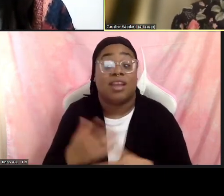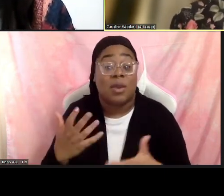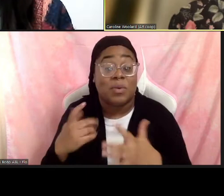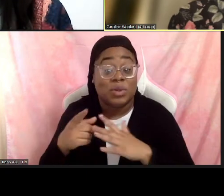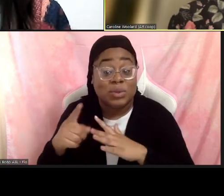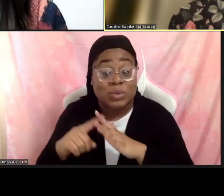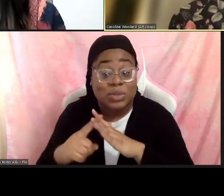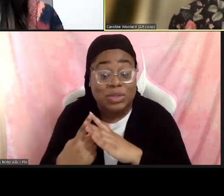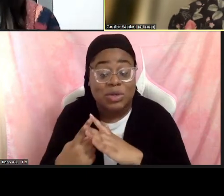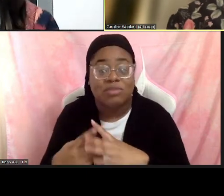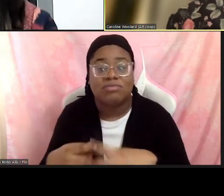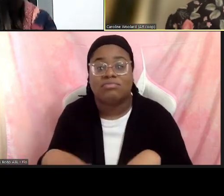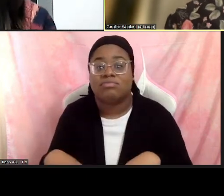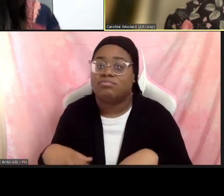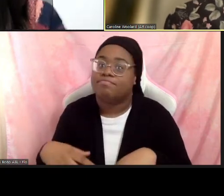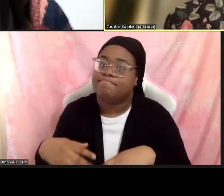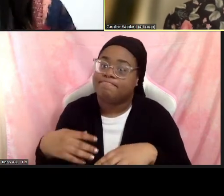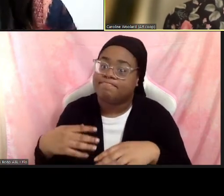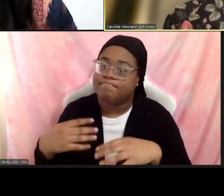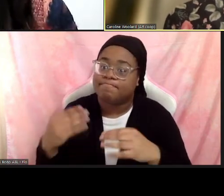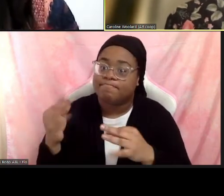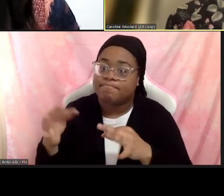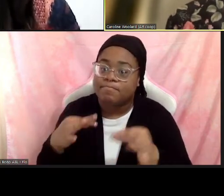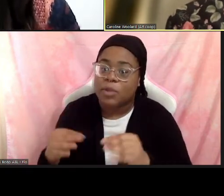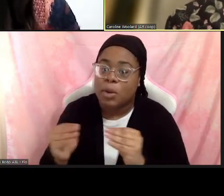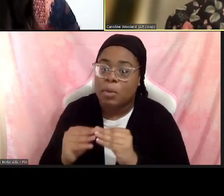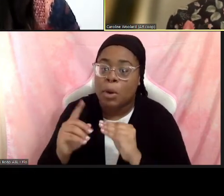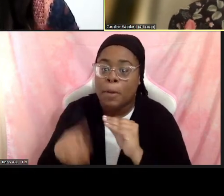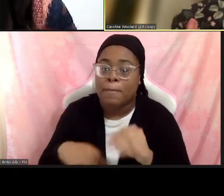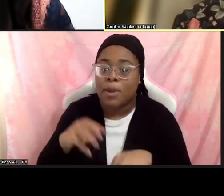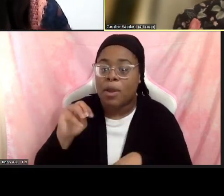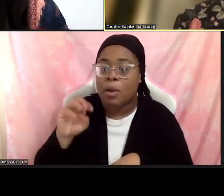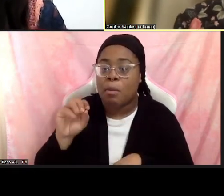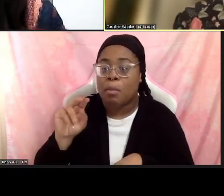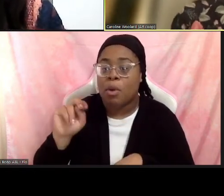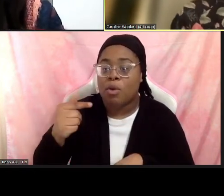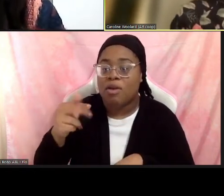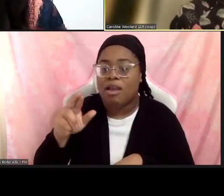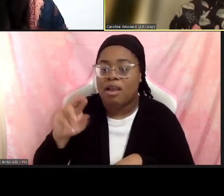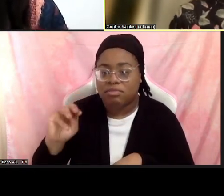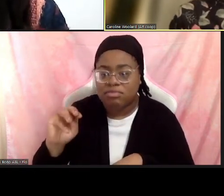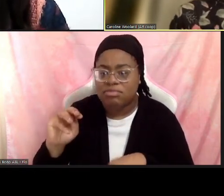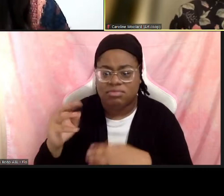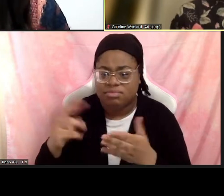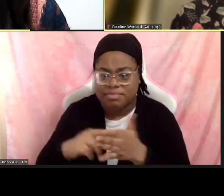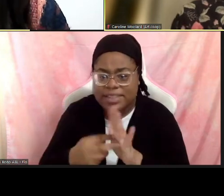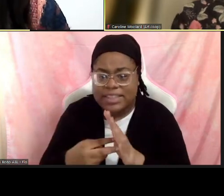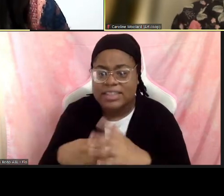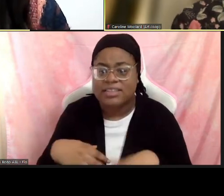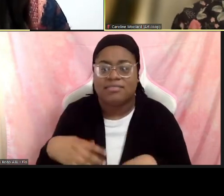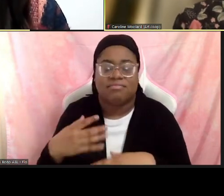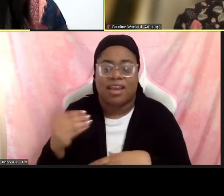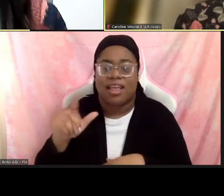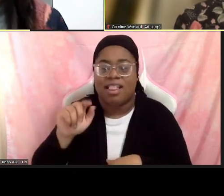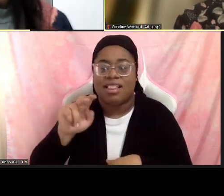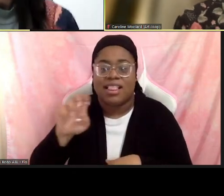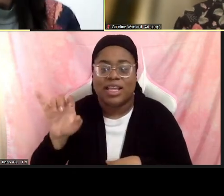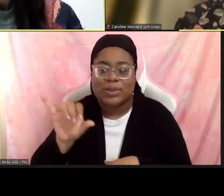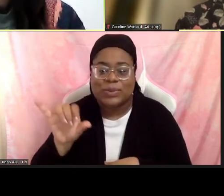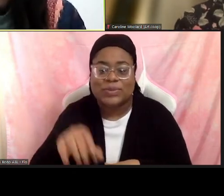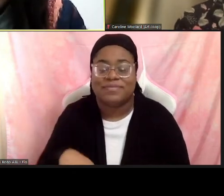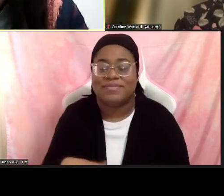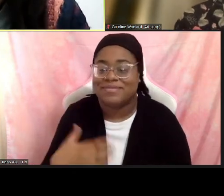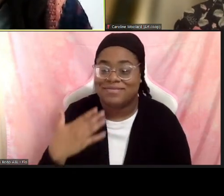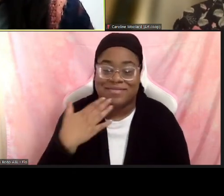by telling us more about Mondragon. What is it? And what is Lane? Thank you very